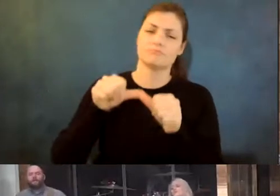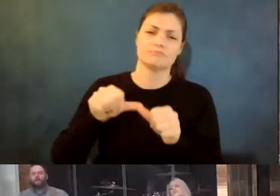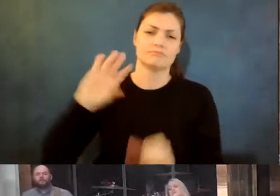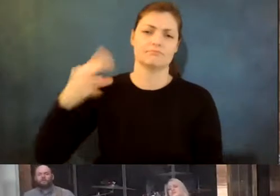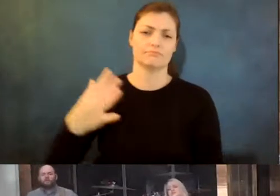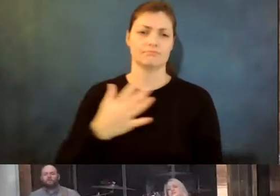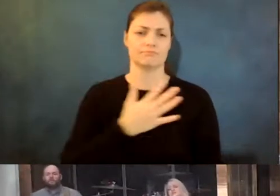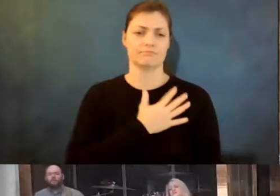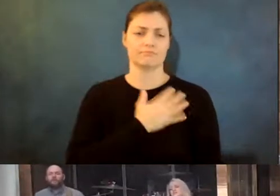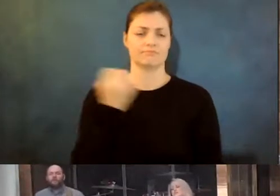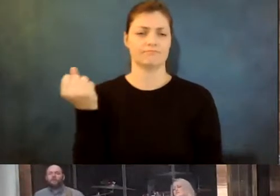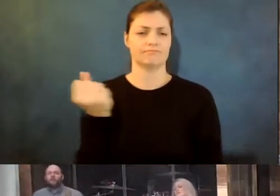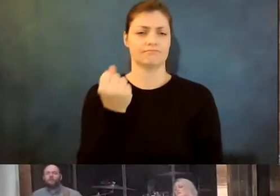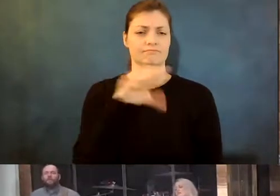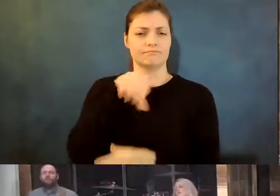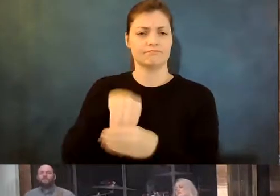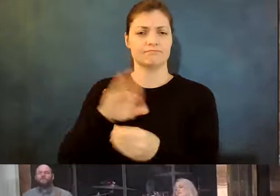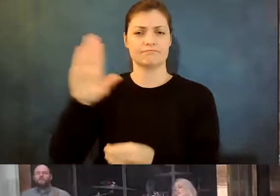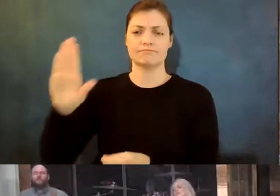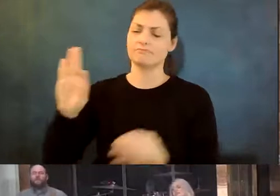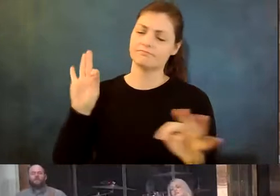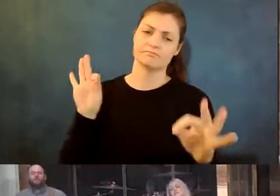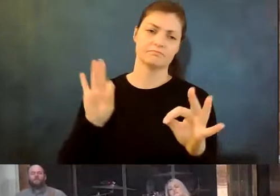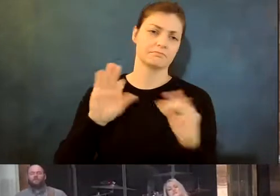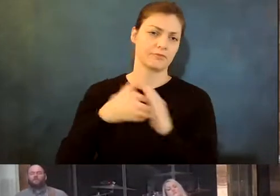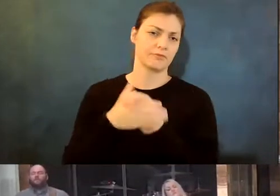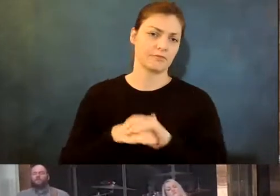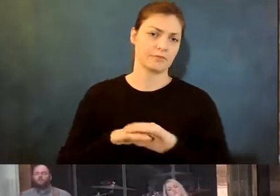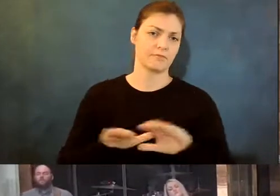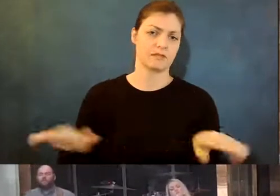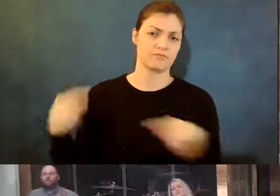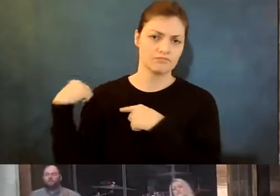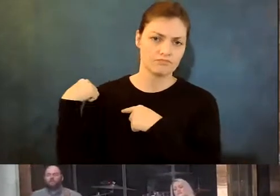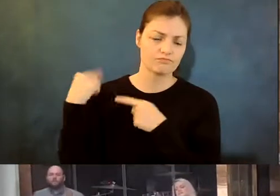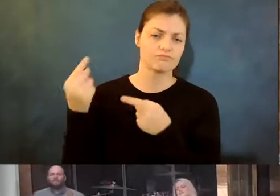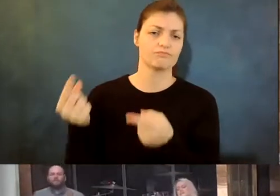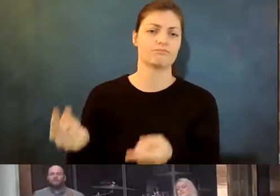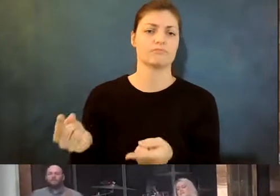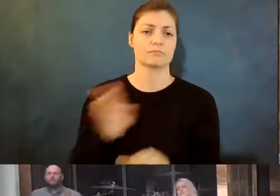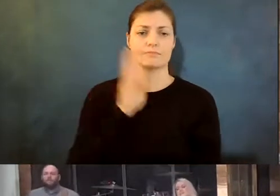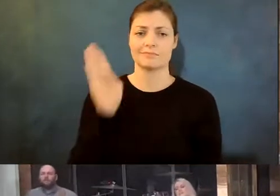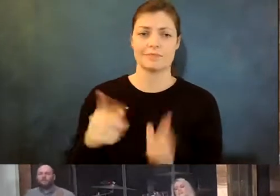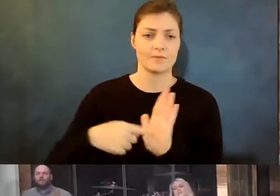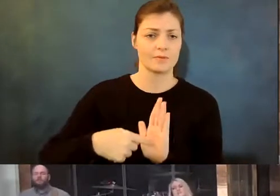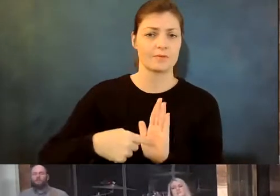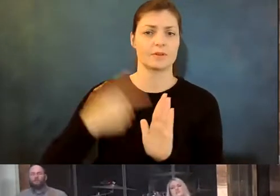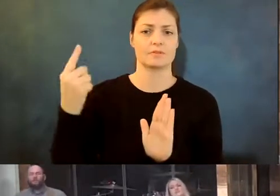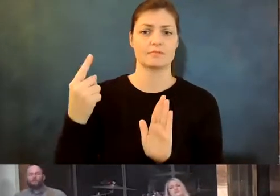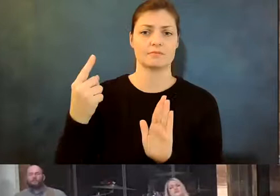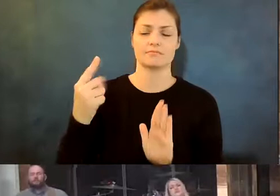your constant grace, held within your perfect peace.